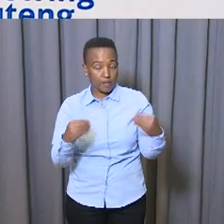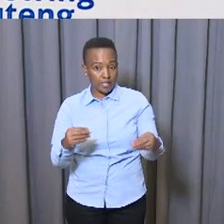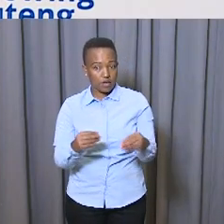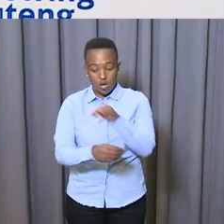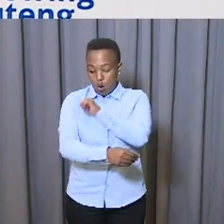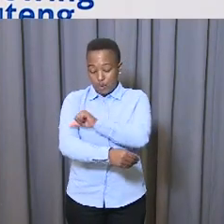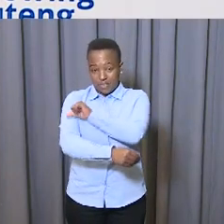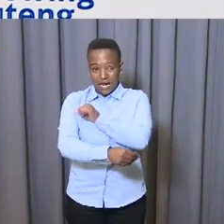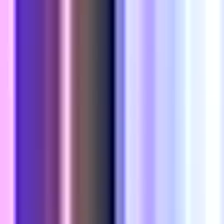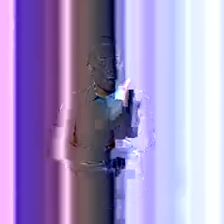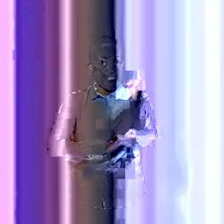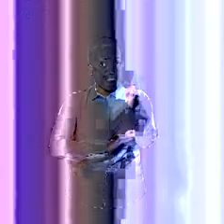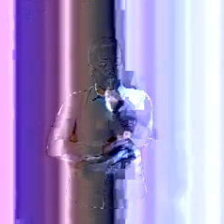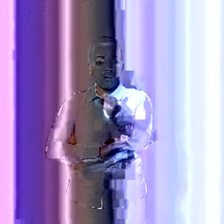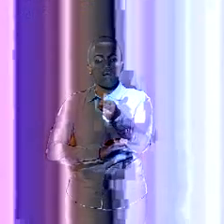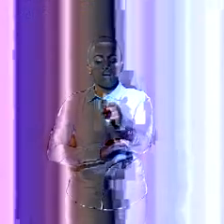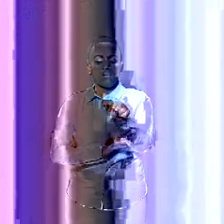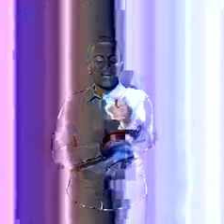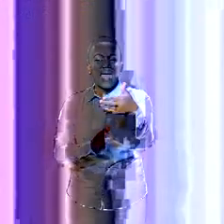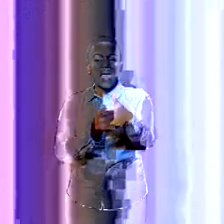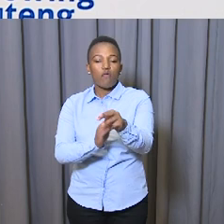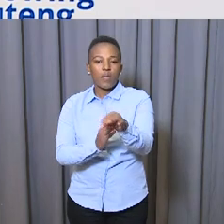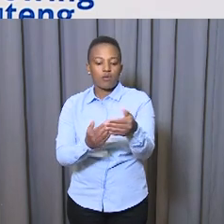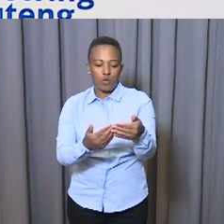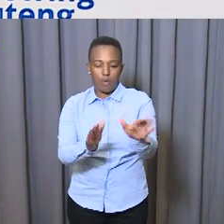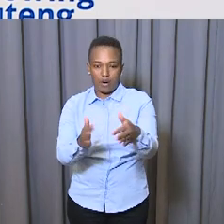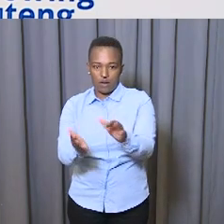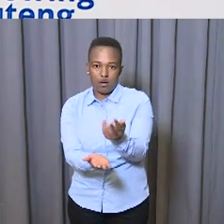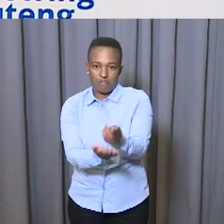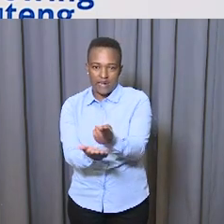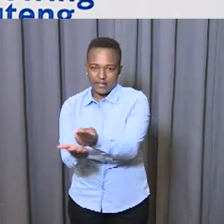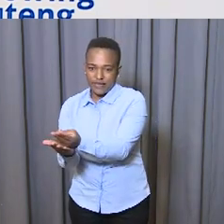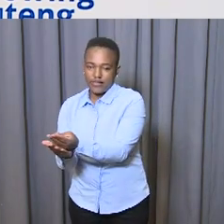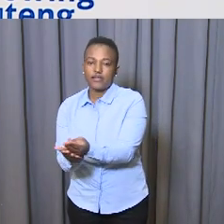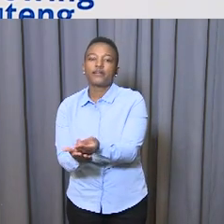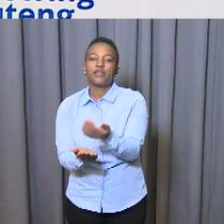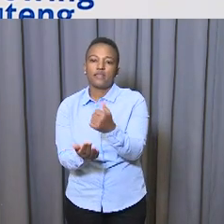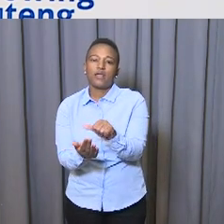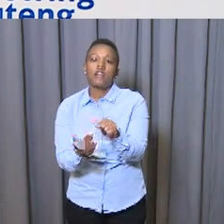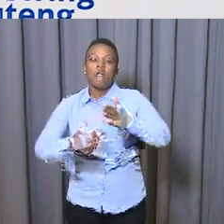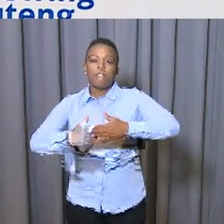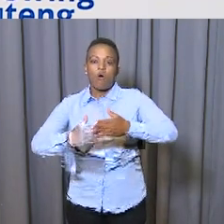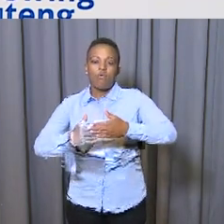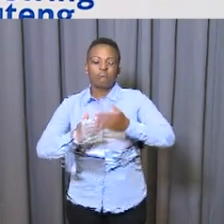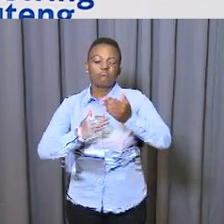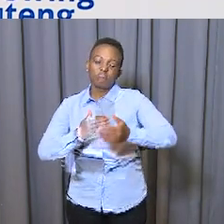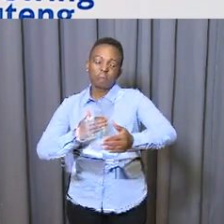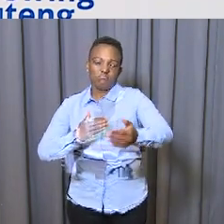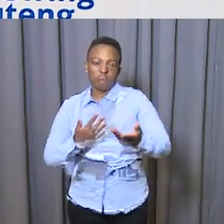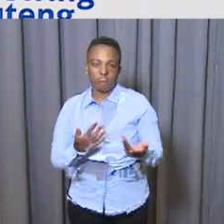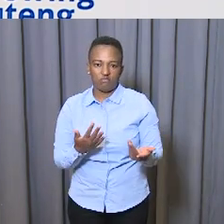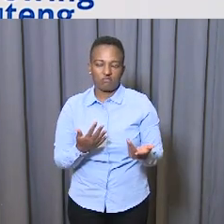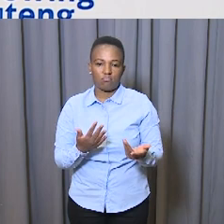we'll start unveiling them by the end of May. And then the others will be coming in bits